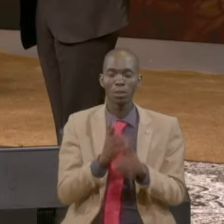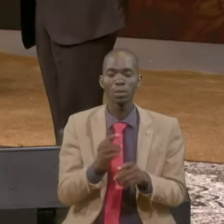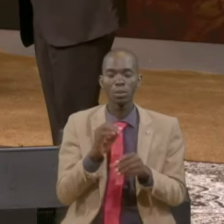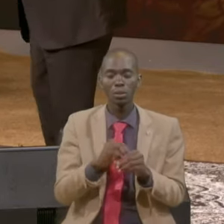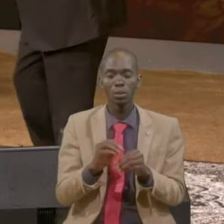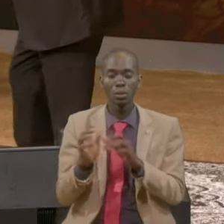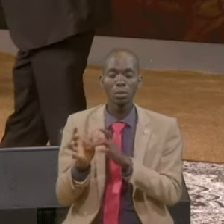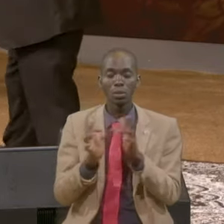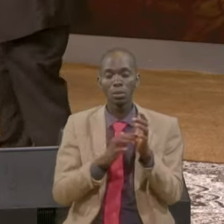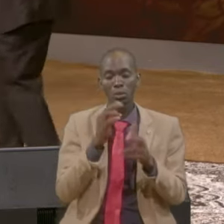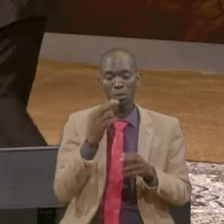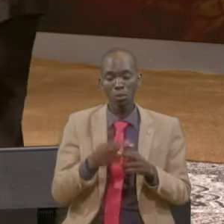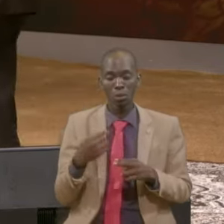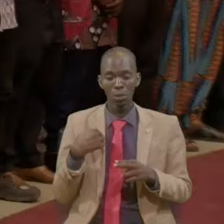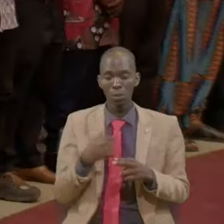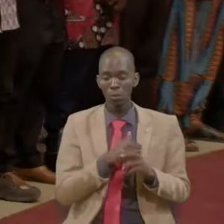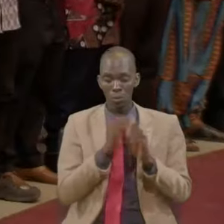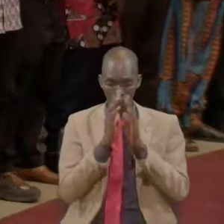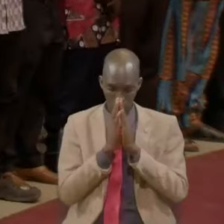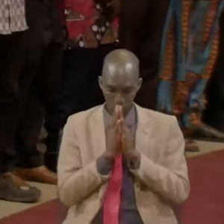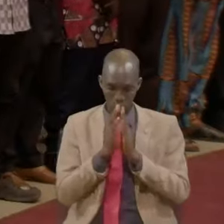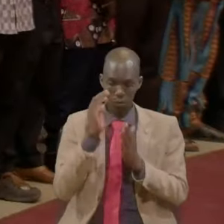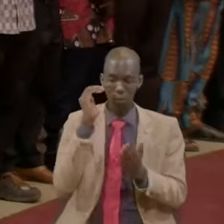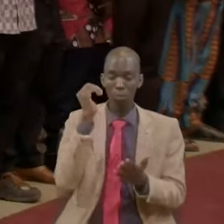Jesus' name we pray.